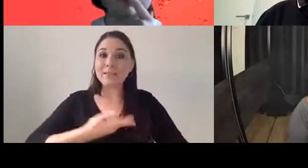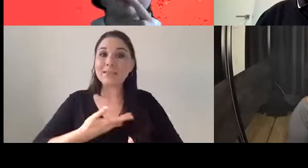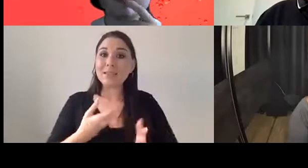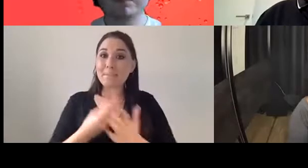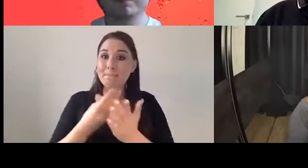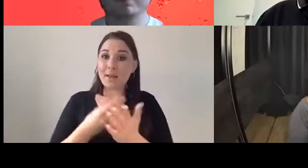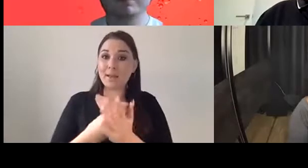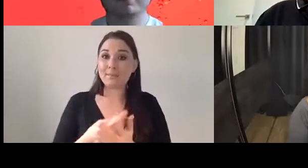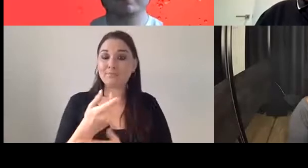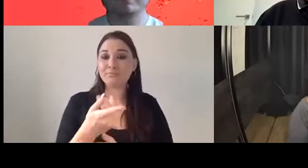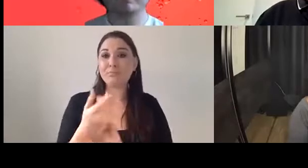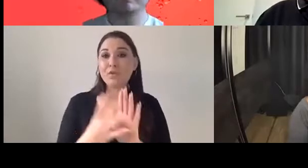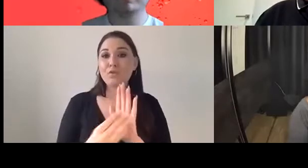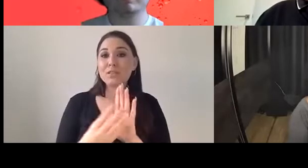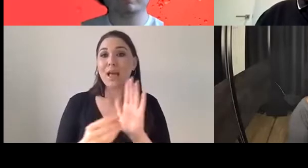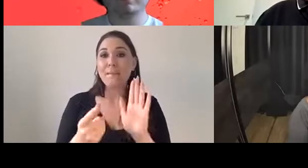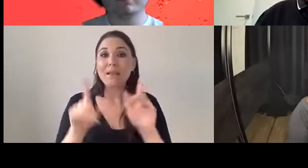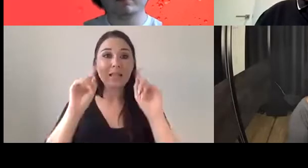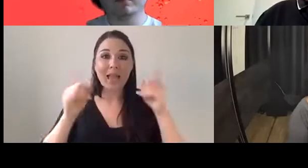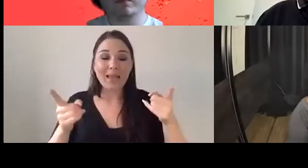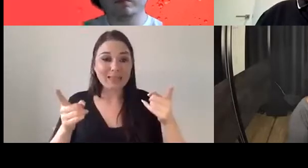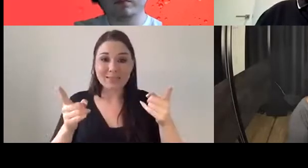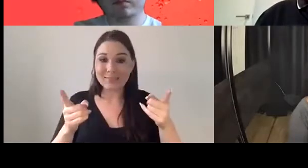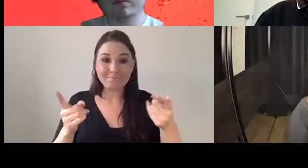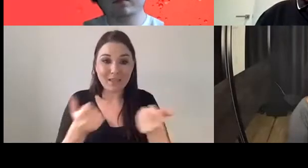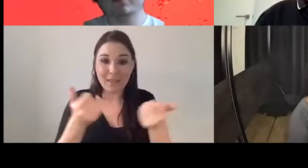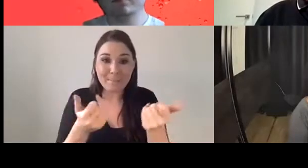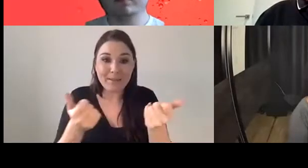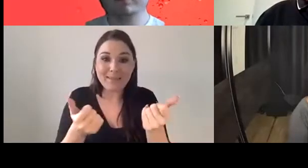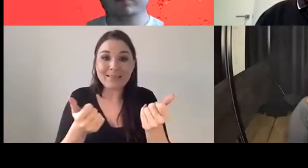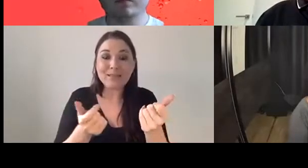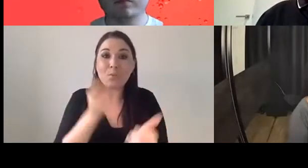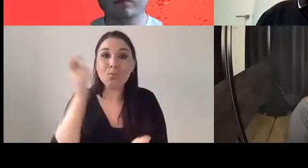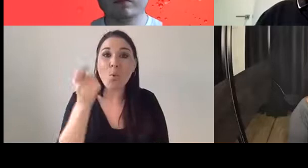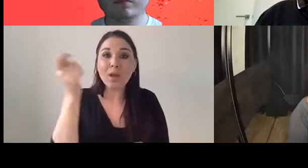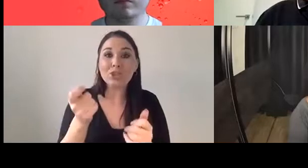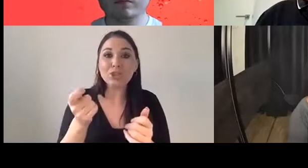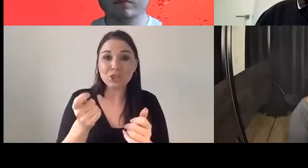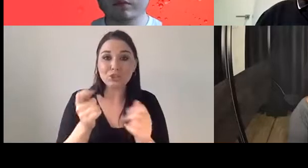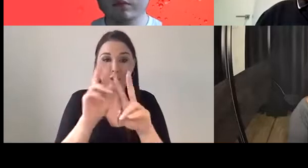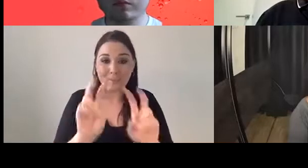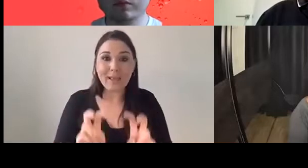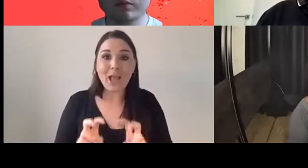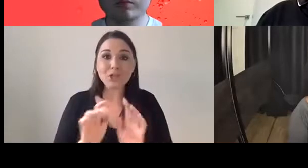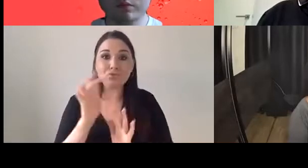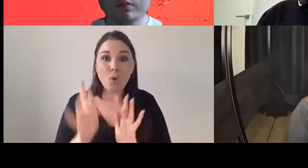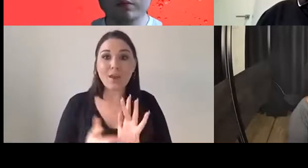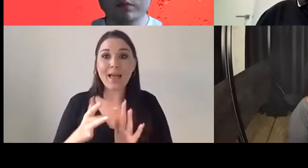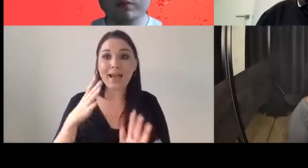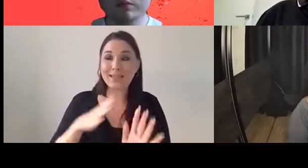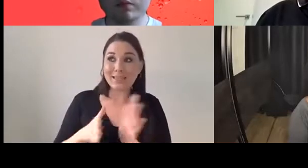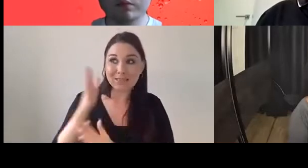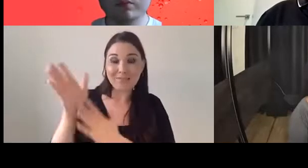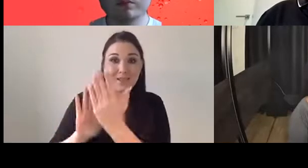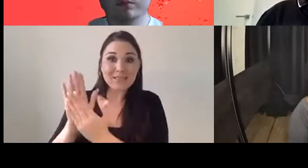if, for example, somebody can't complete a mortgage application online, but they have to go into the branch, that will cost more money. But there's